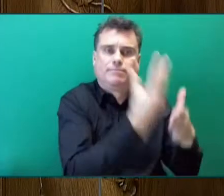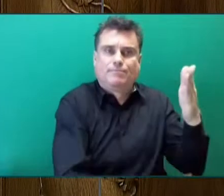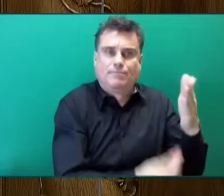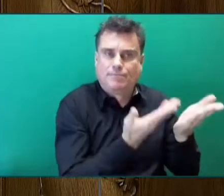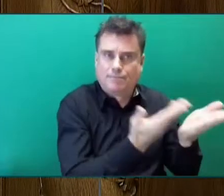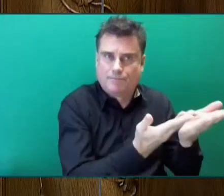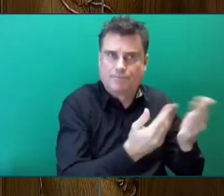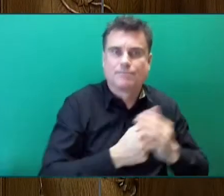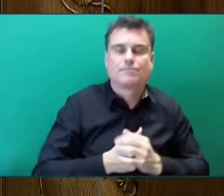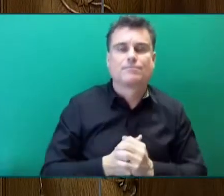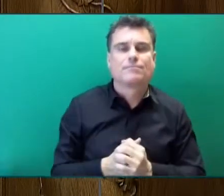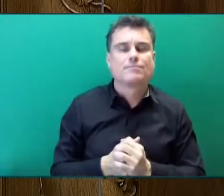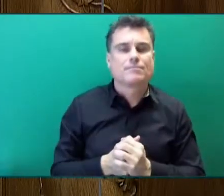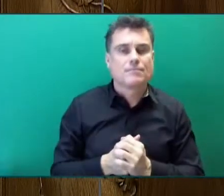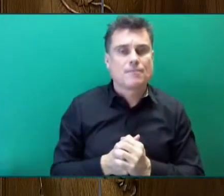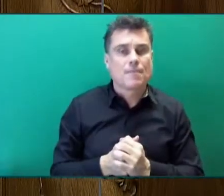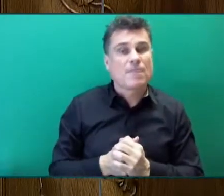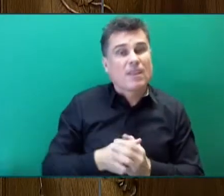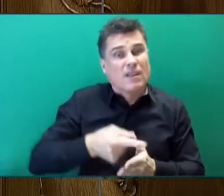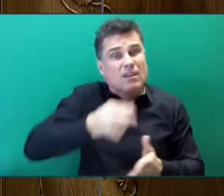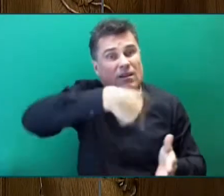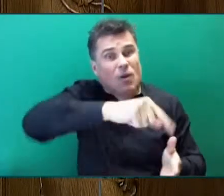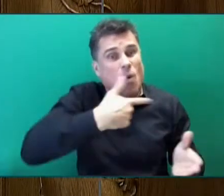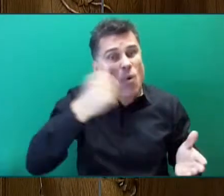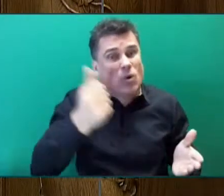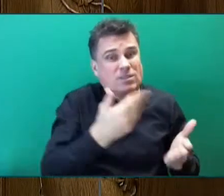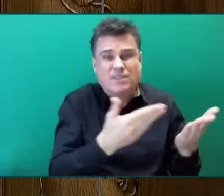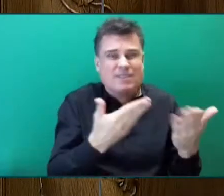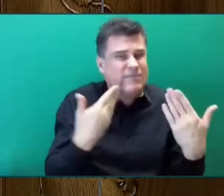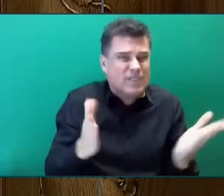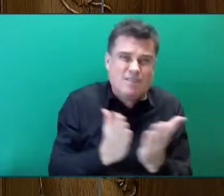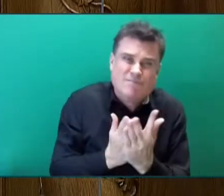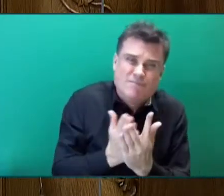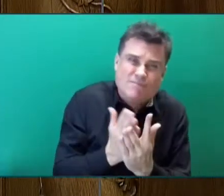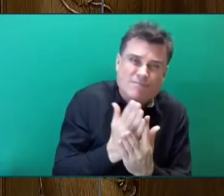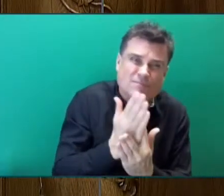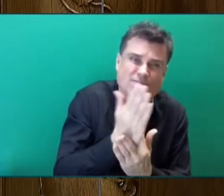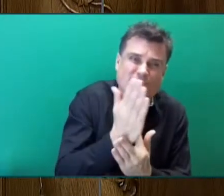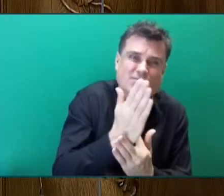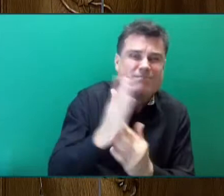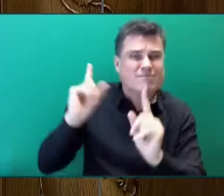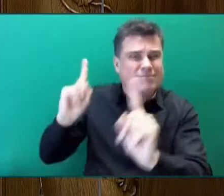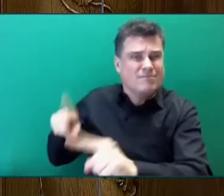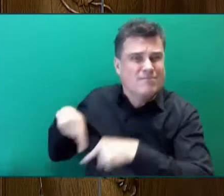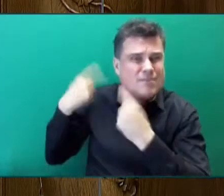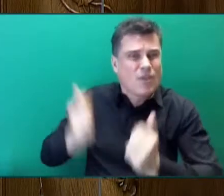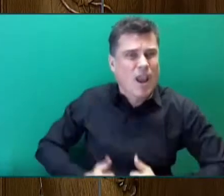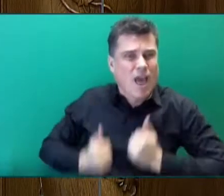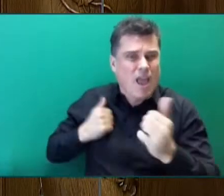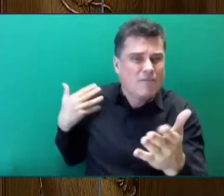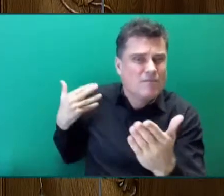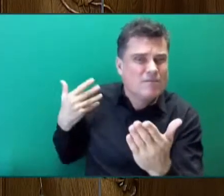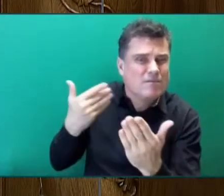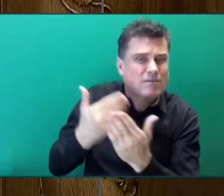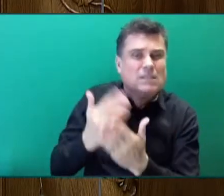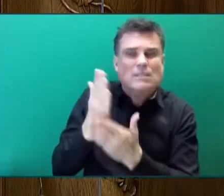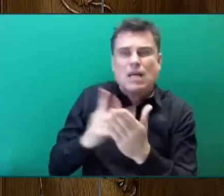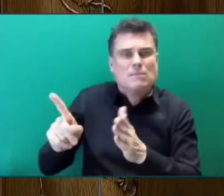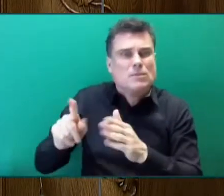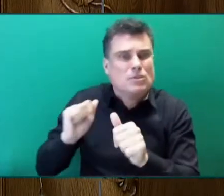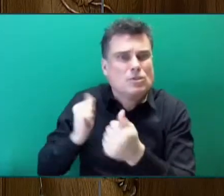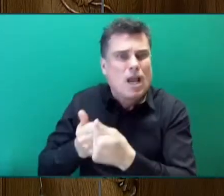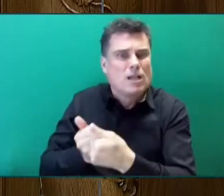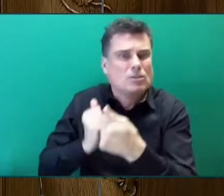their share of hard times. They faced challenges they did not always choose, but they carried on with an eye towards a